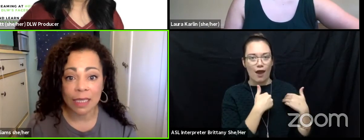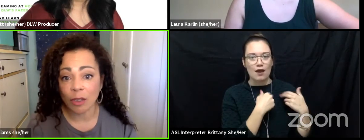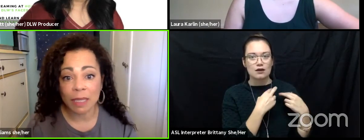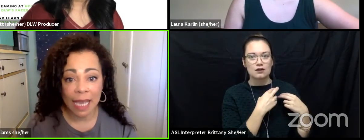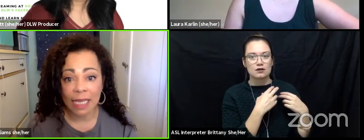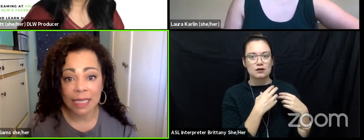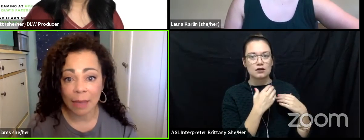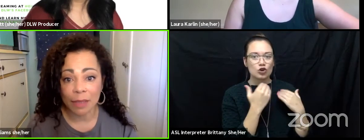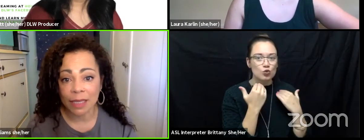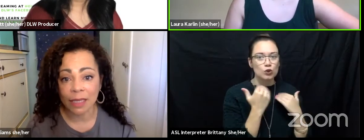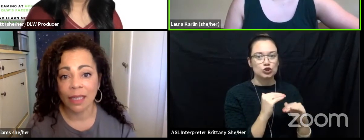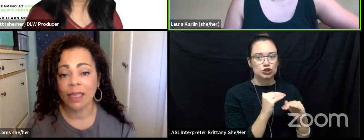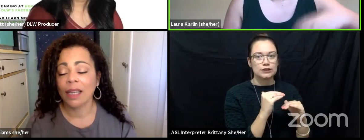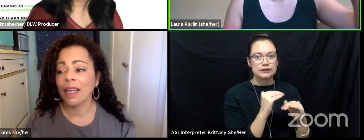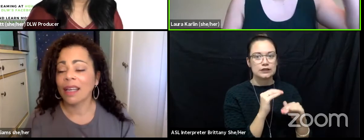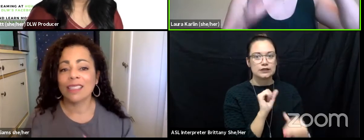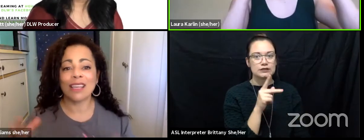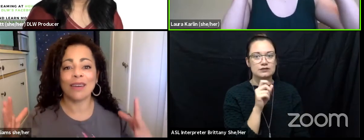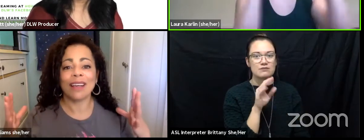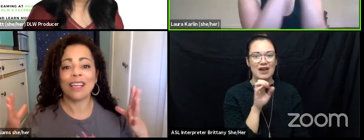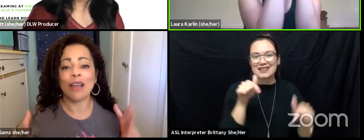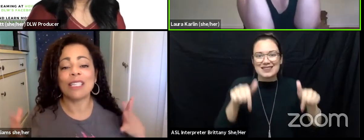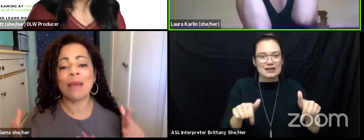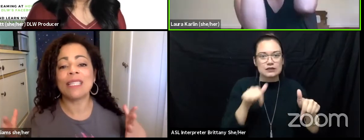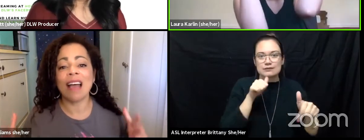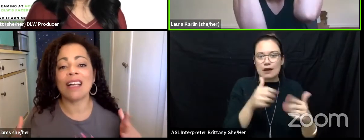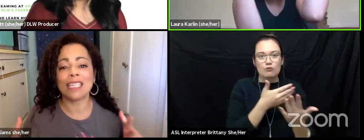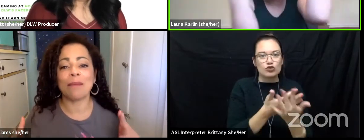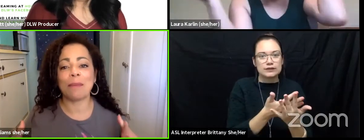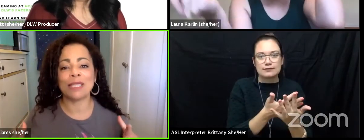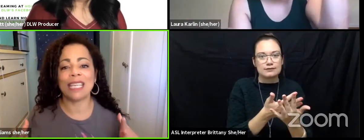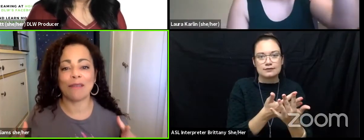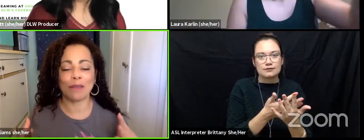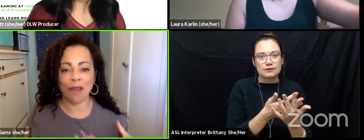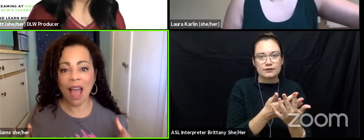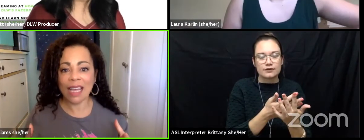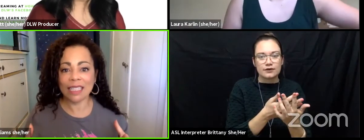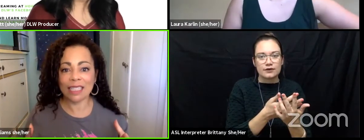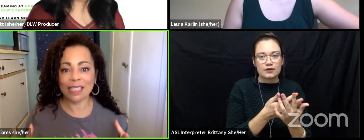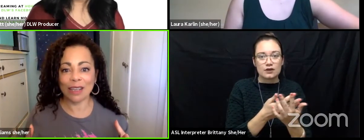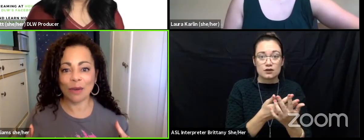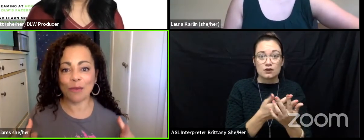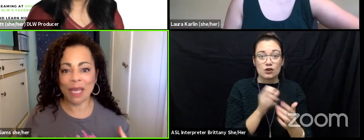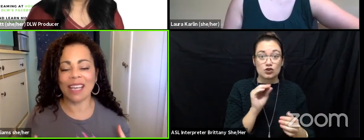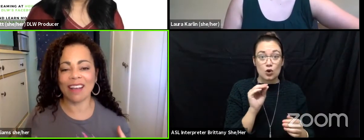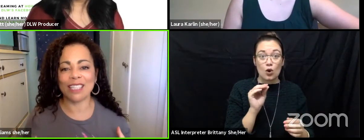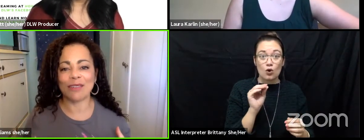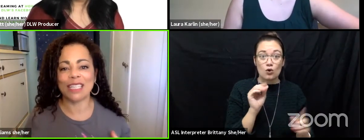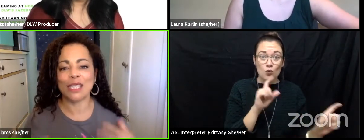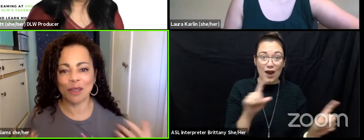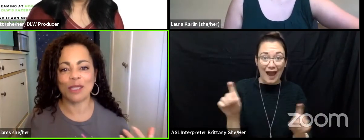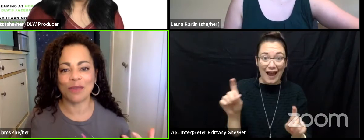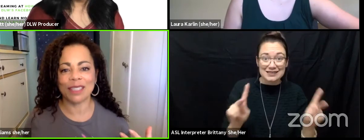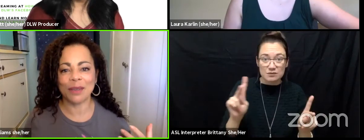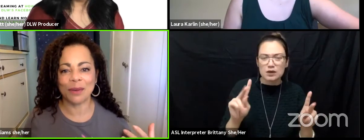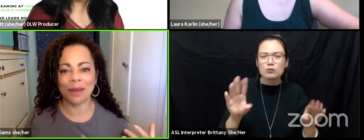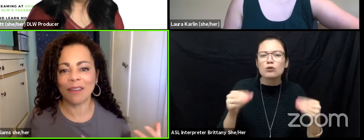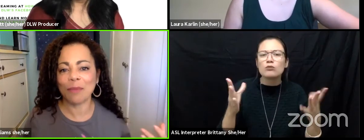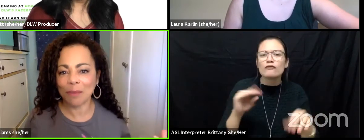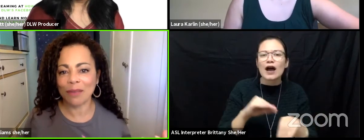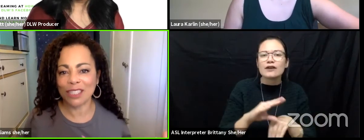prison. Stop saying it's like prison. Yeah. You know, he was asking people to give advice who've been incarcerated to those of us